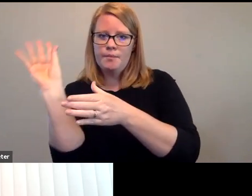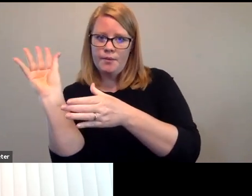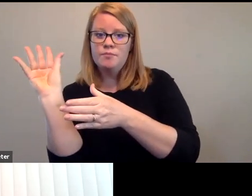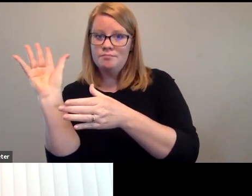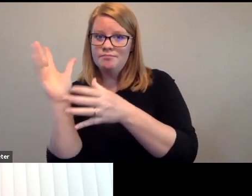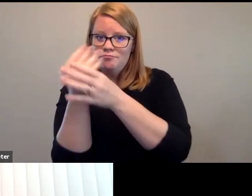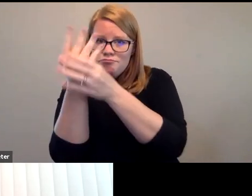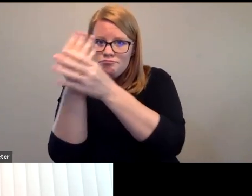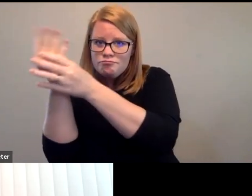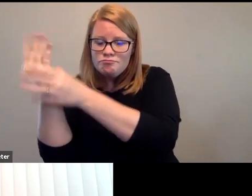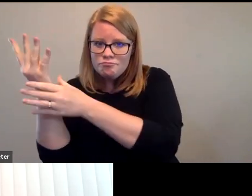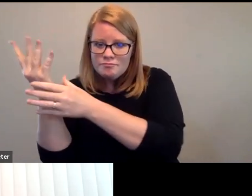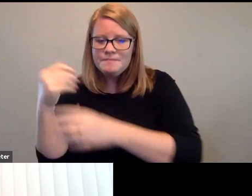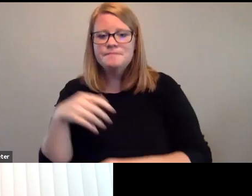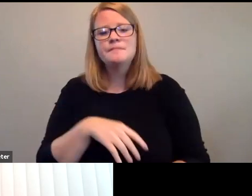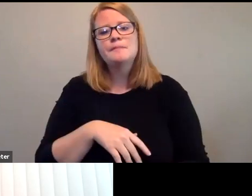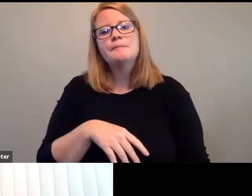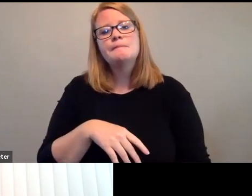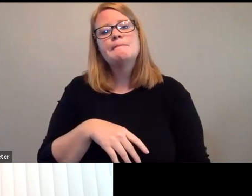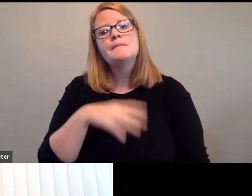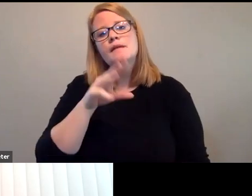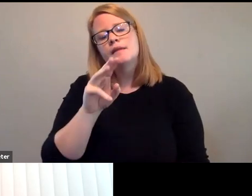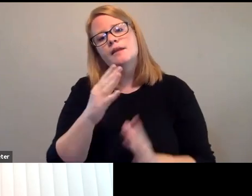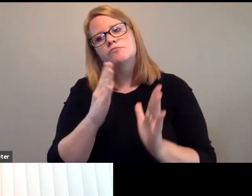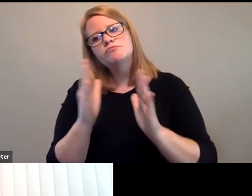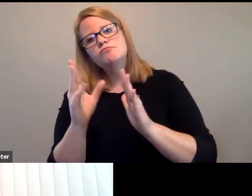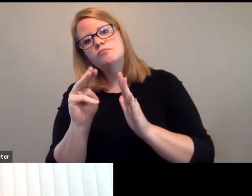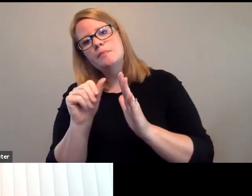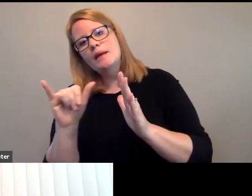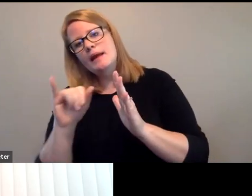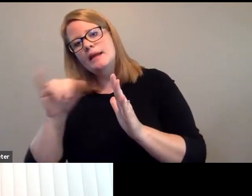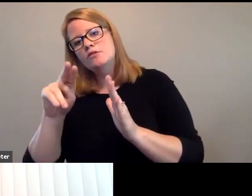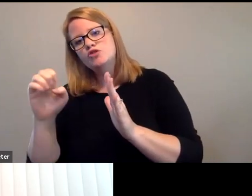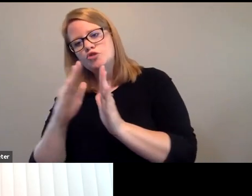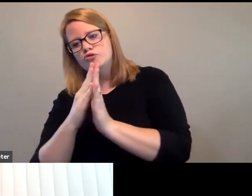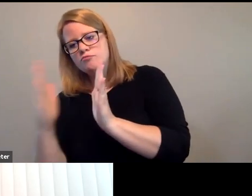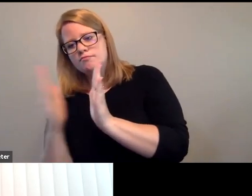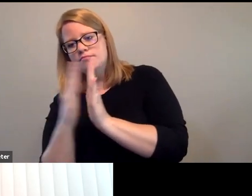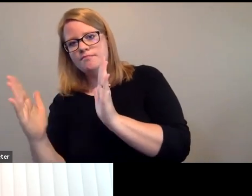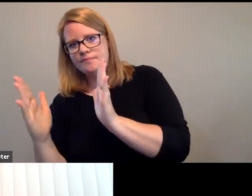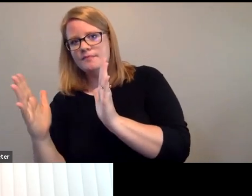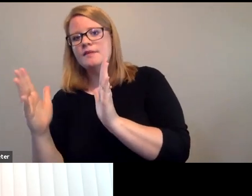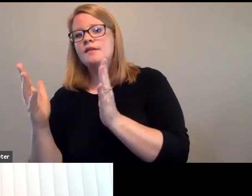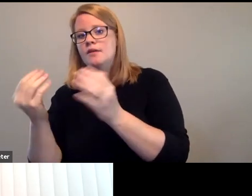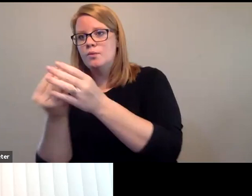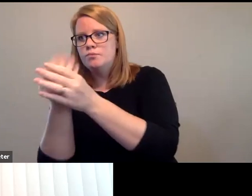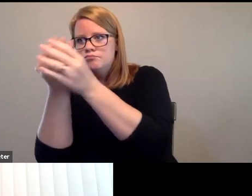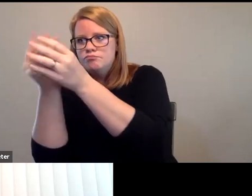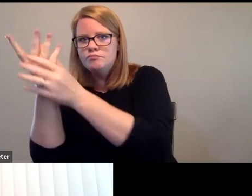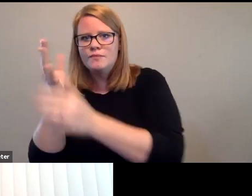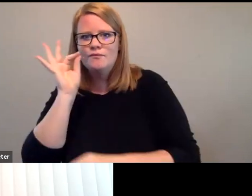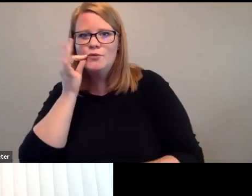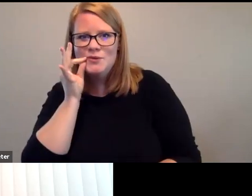June into July sometimes, they will fruit. And so we're gearing up now for the